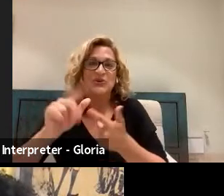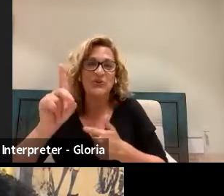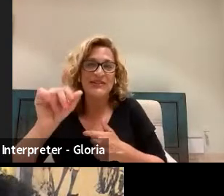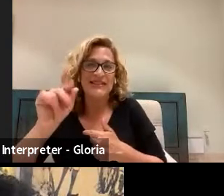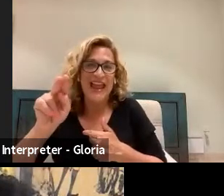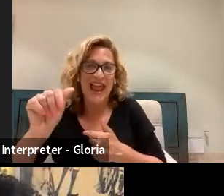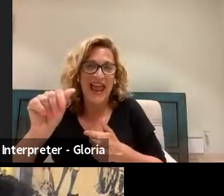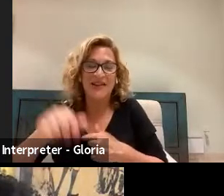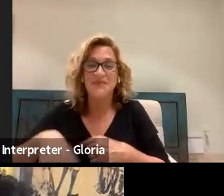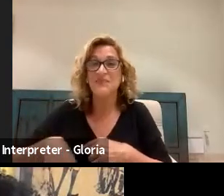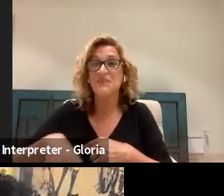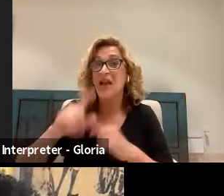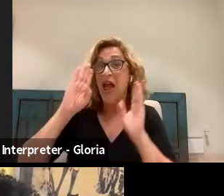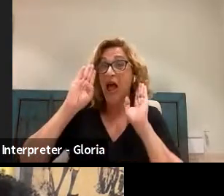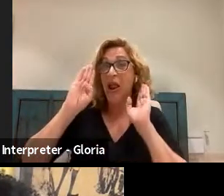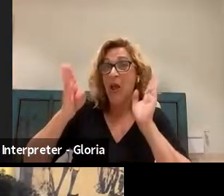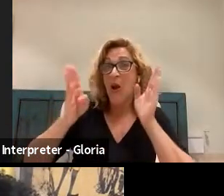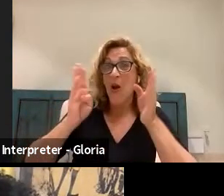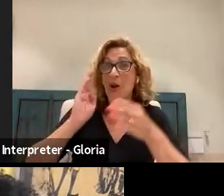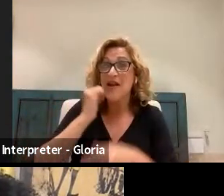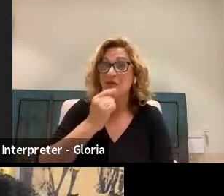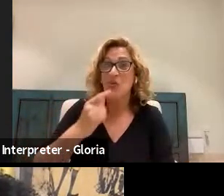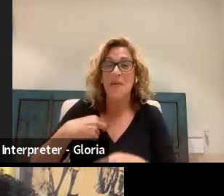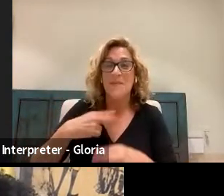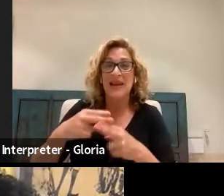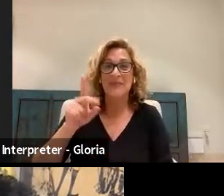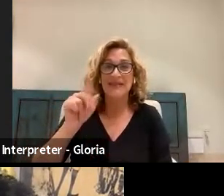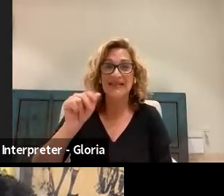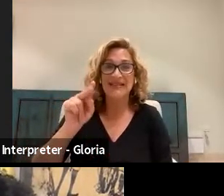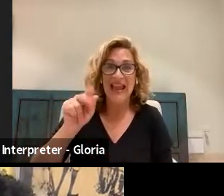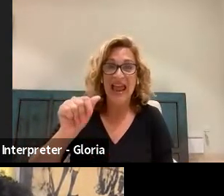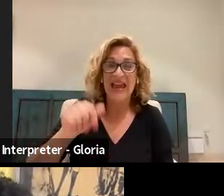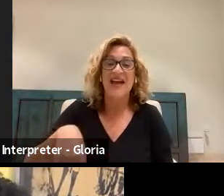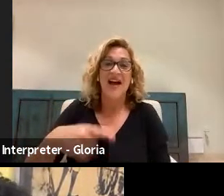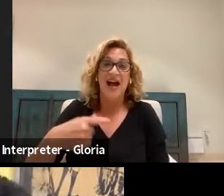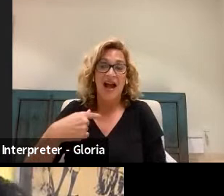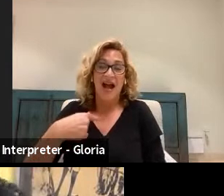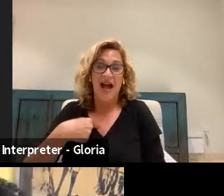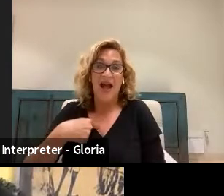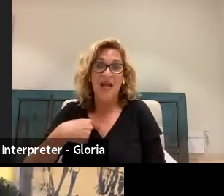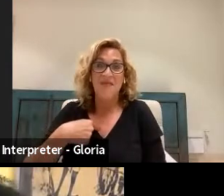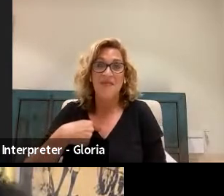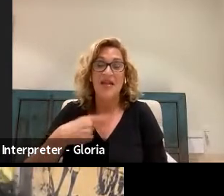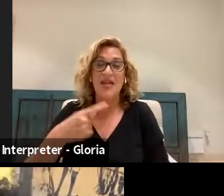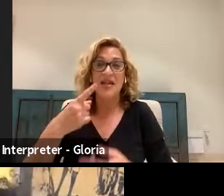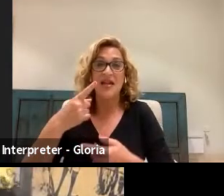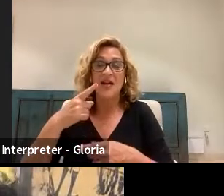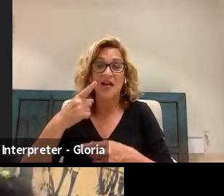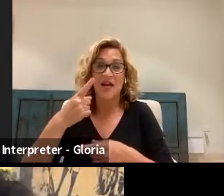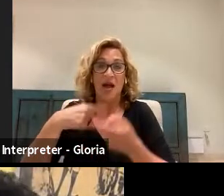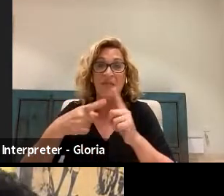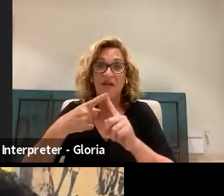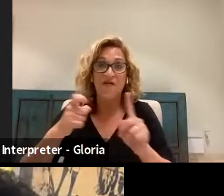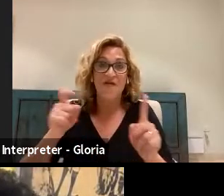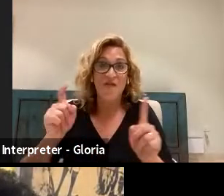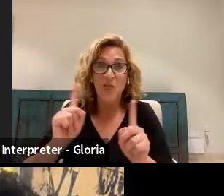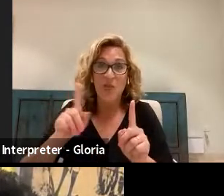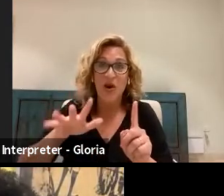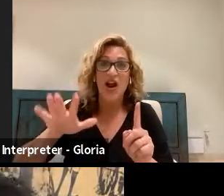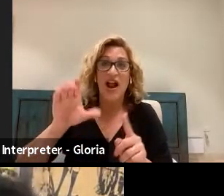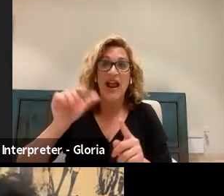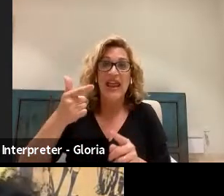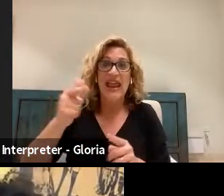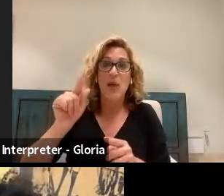Hello, everyone. I'm Diana Elizabeth Jordan. I am coming in from the